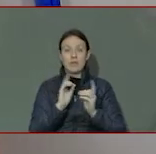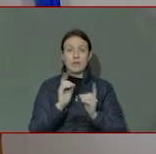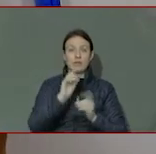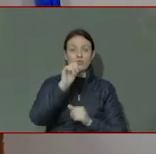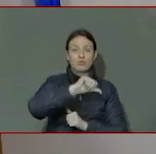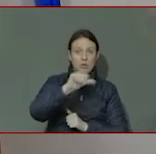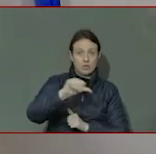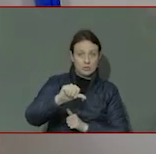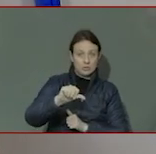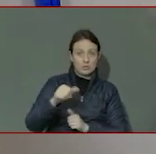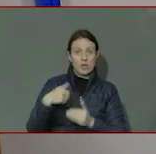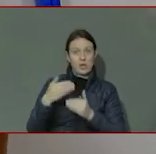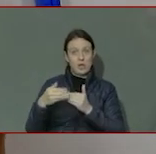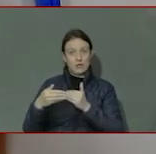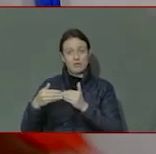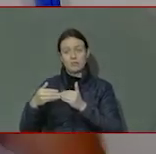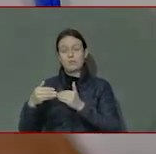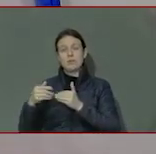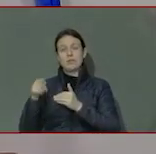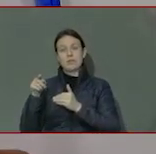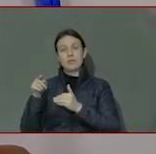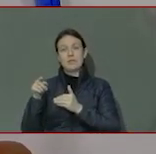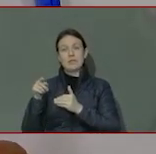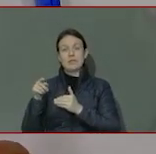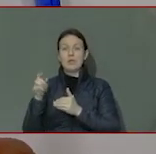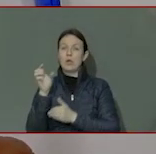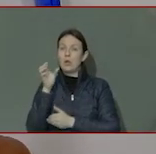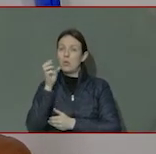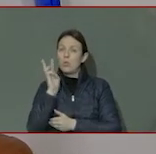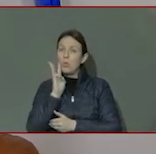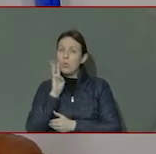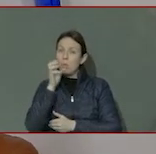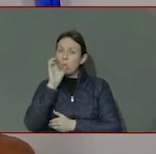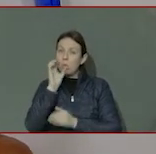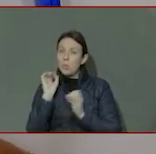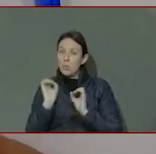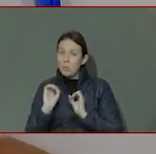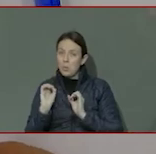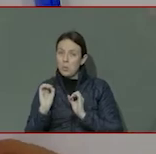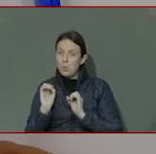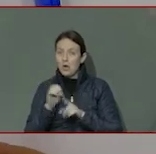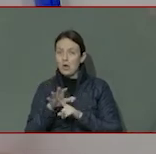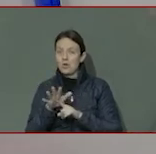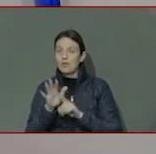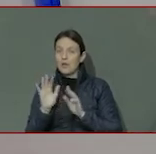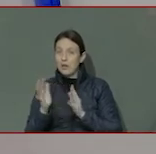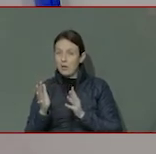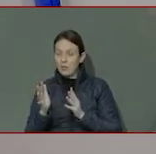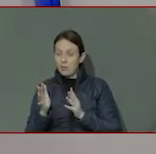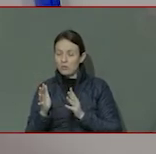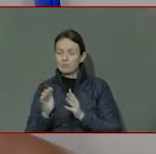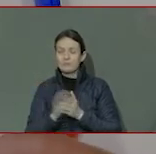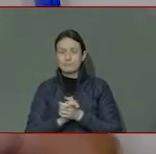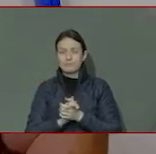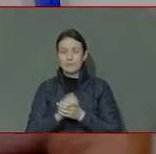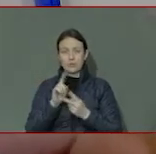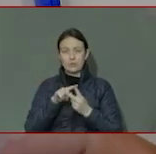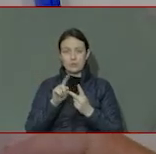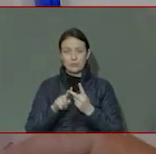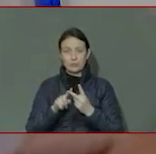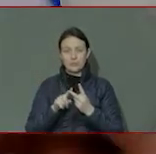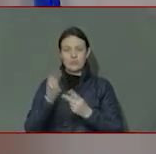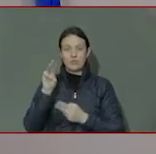and then it also talks about that he's taking in no water. So all of you quickly go to the